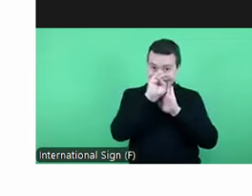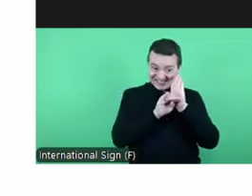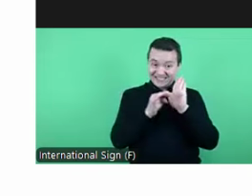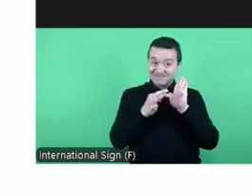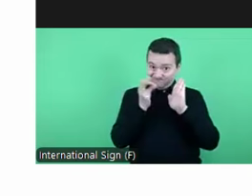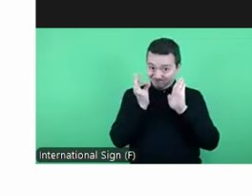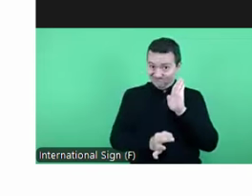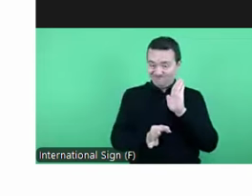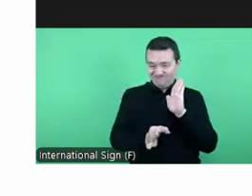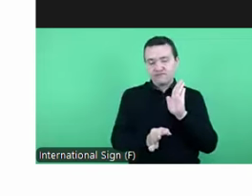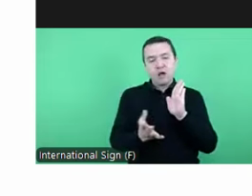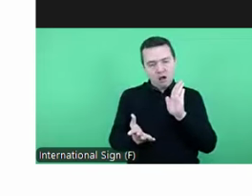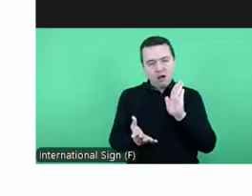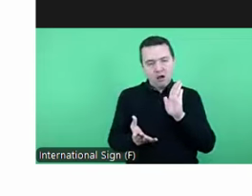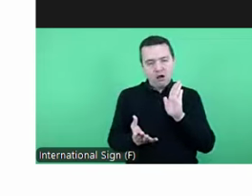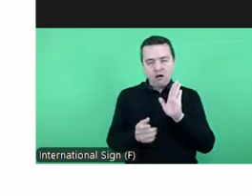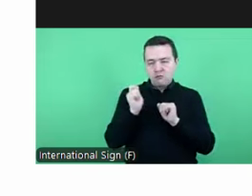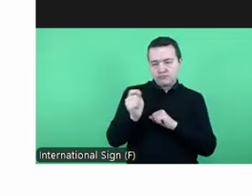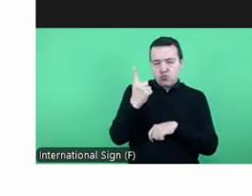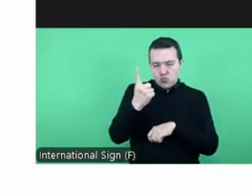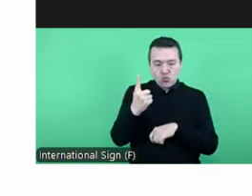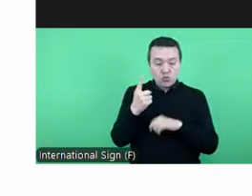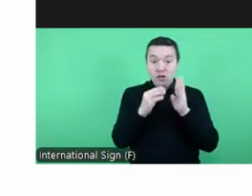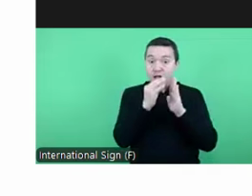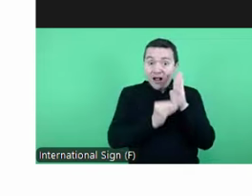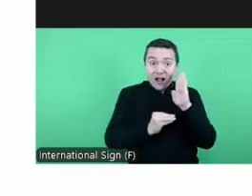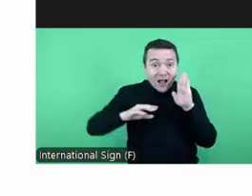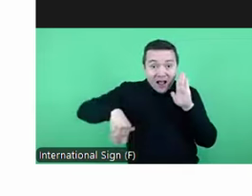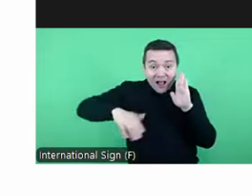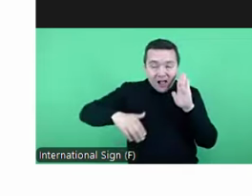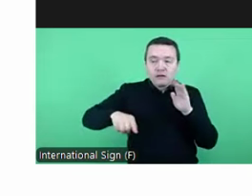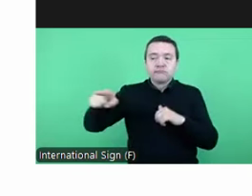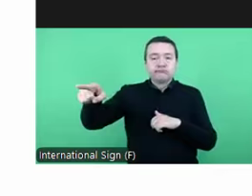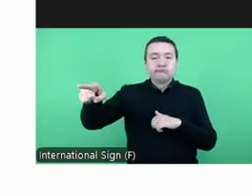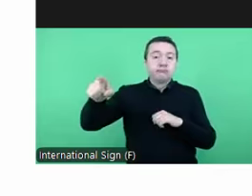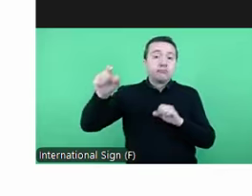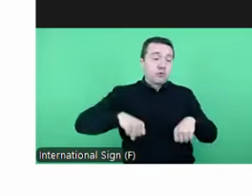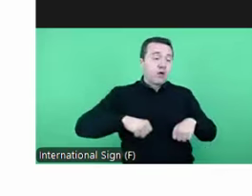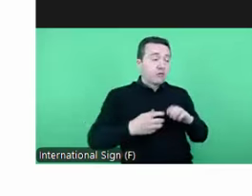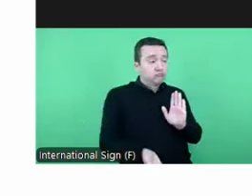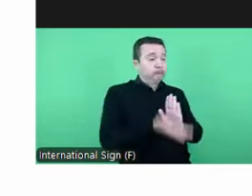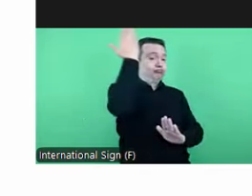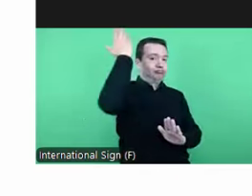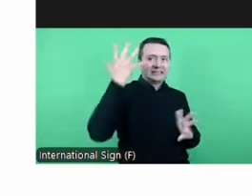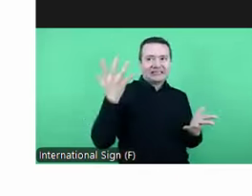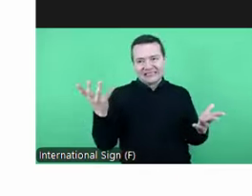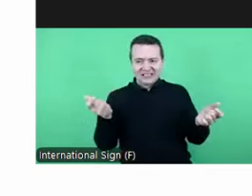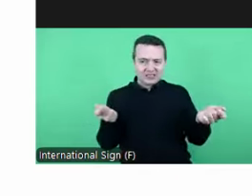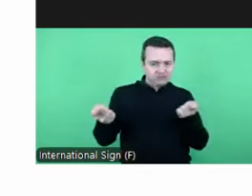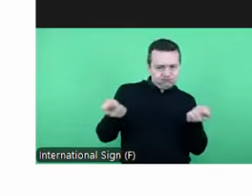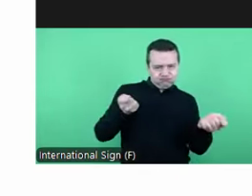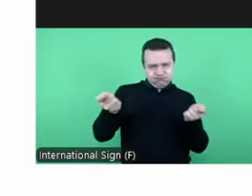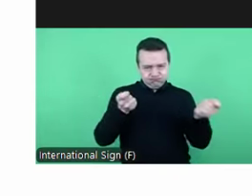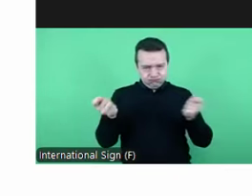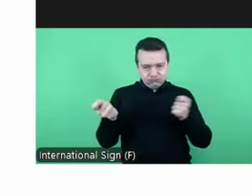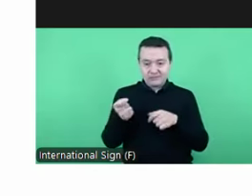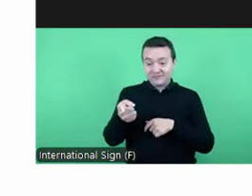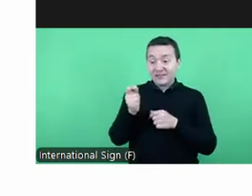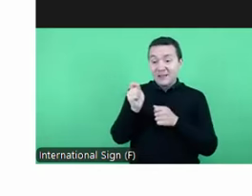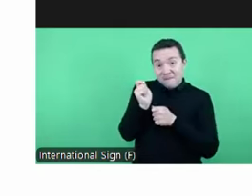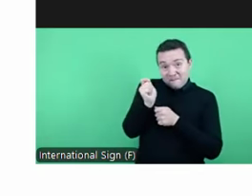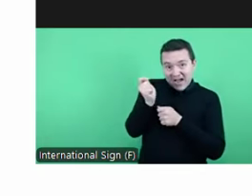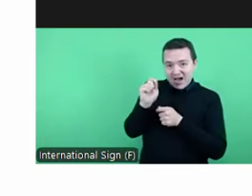providers can charge whatever they like to their clients if they're not included. With this, we want to show that copay